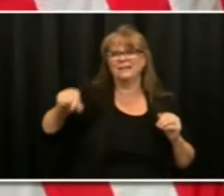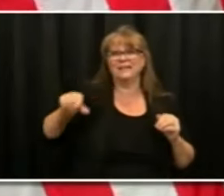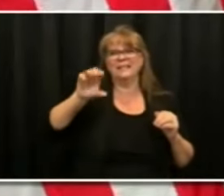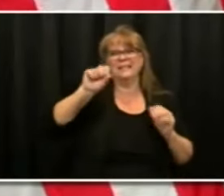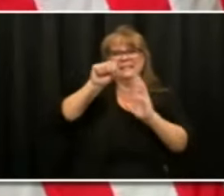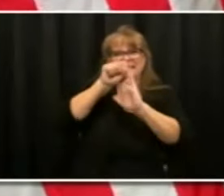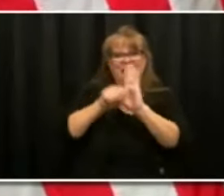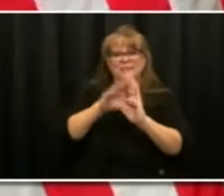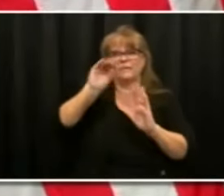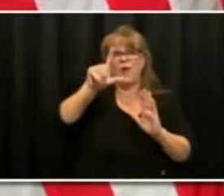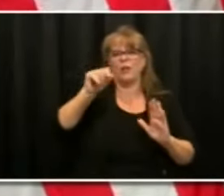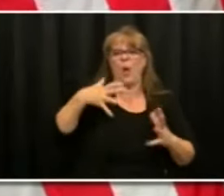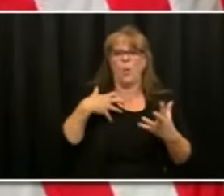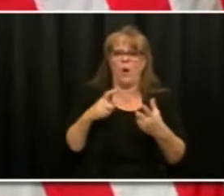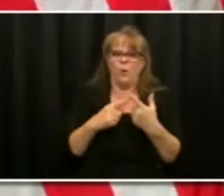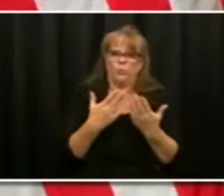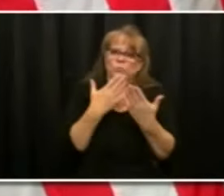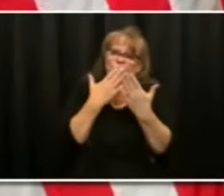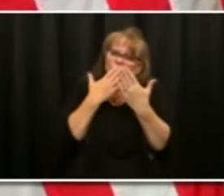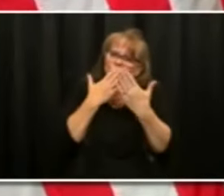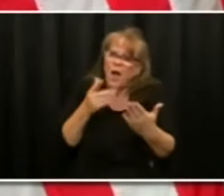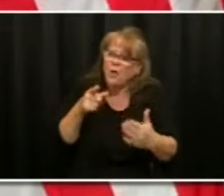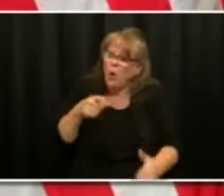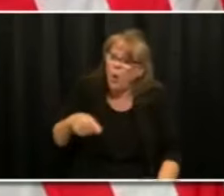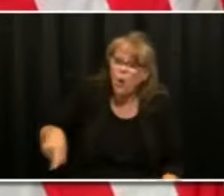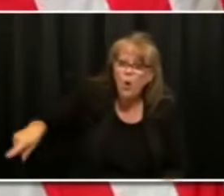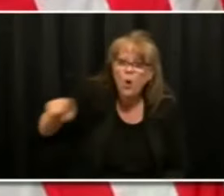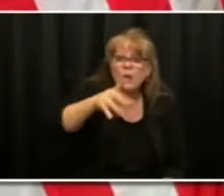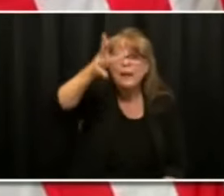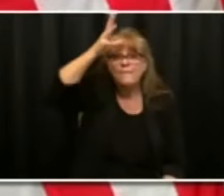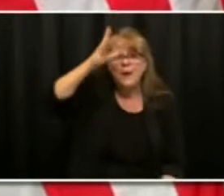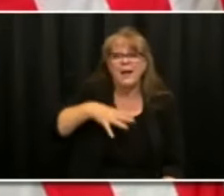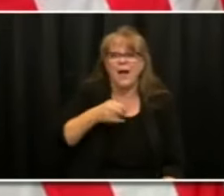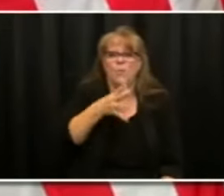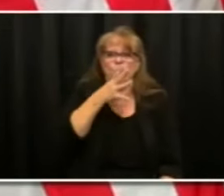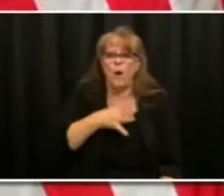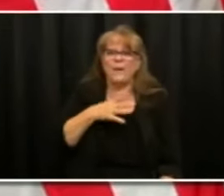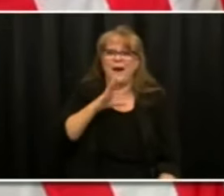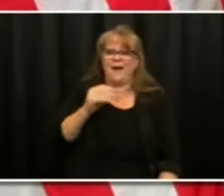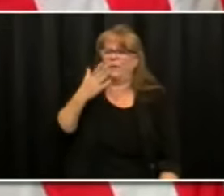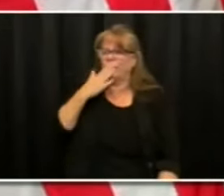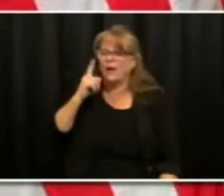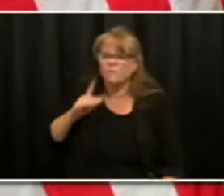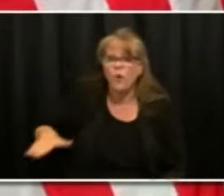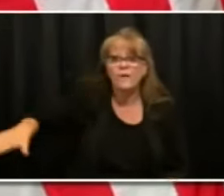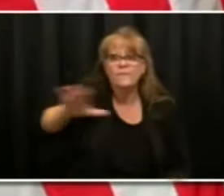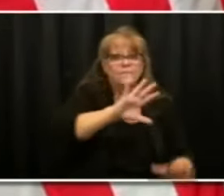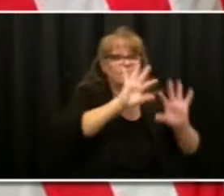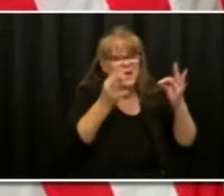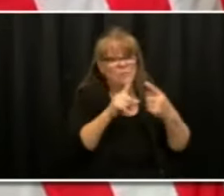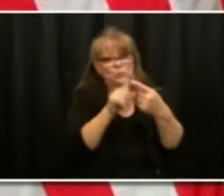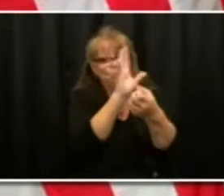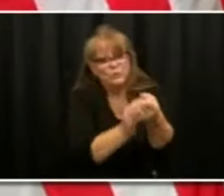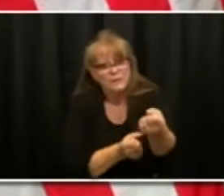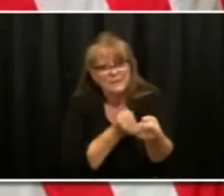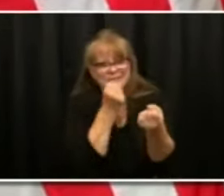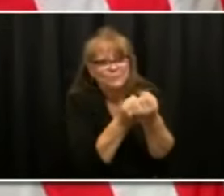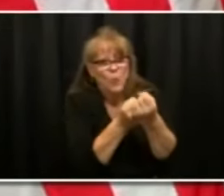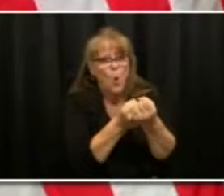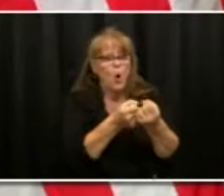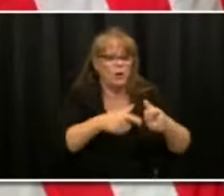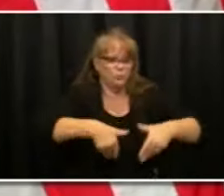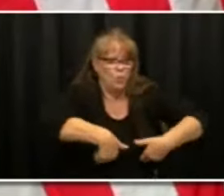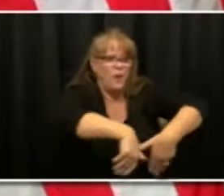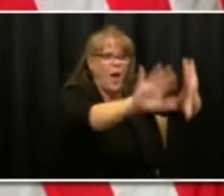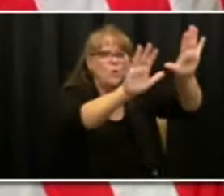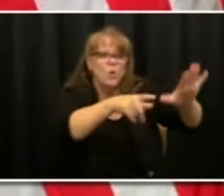women on the front lines and, of course, their families for supporting them and putting their own lives on the line, spending countless